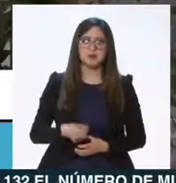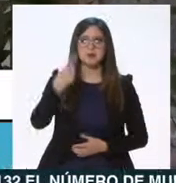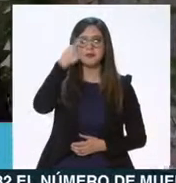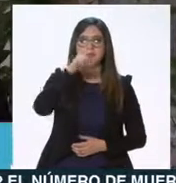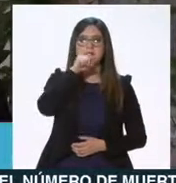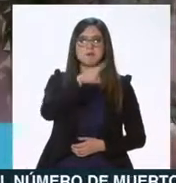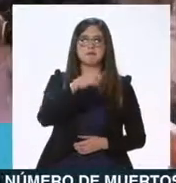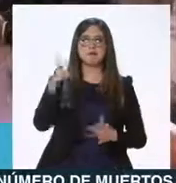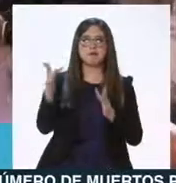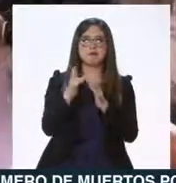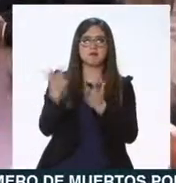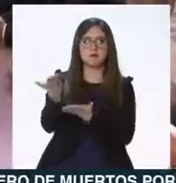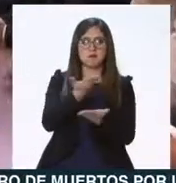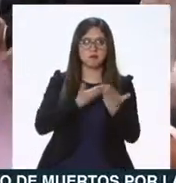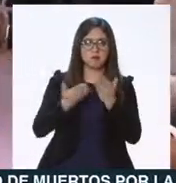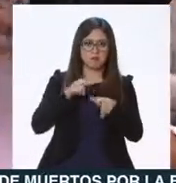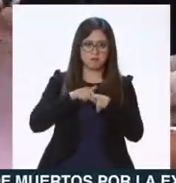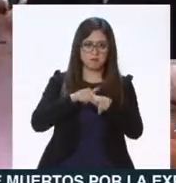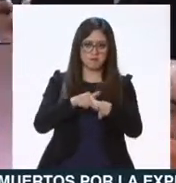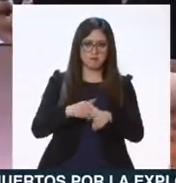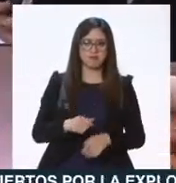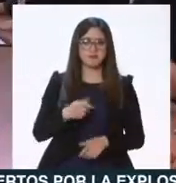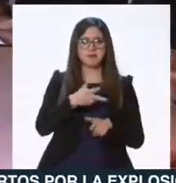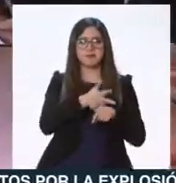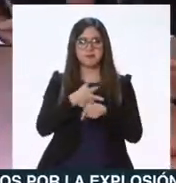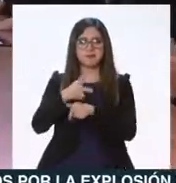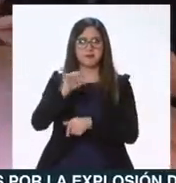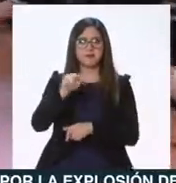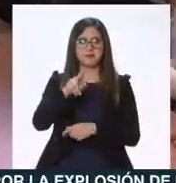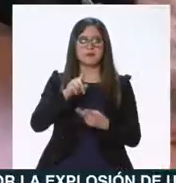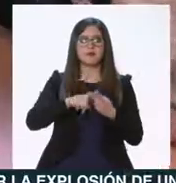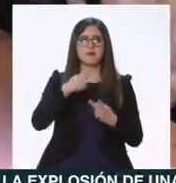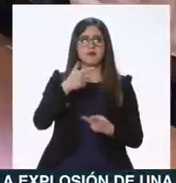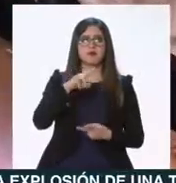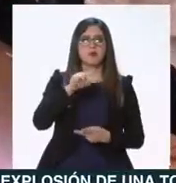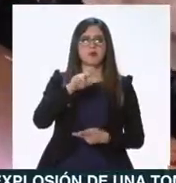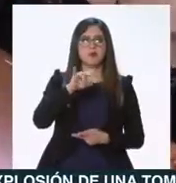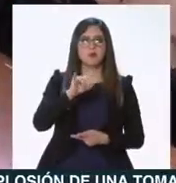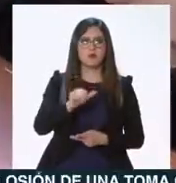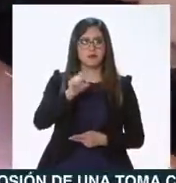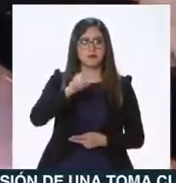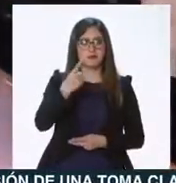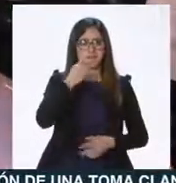also on the media side. Con imágenes de Javier Cordero, Gloria López, 21 Noticias.